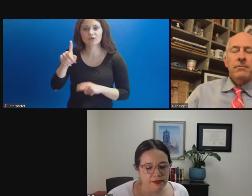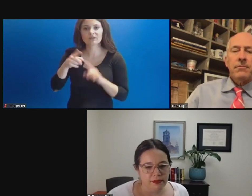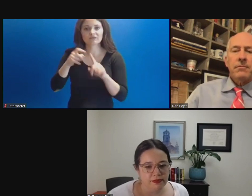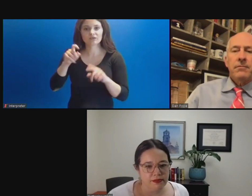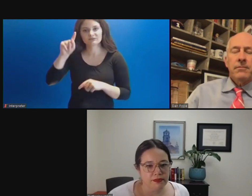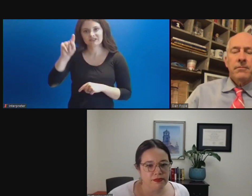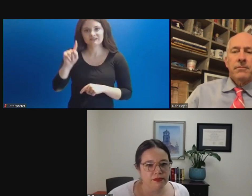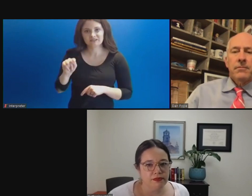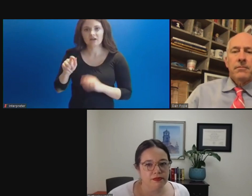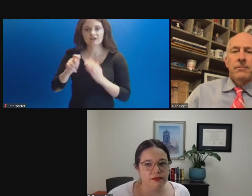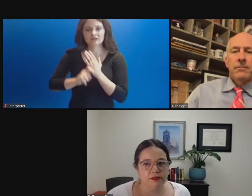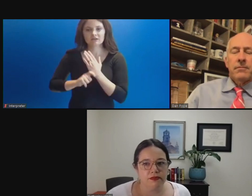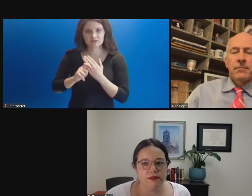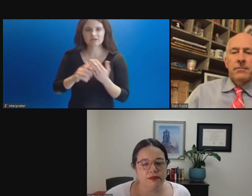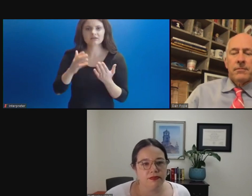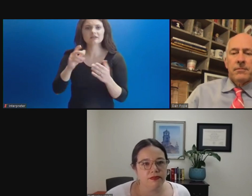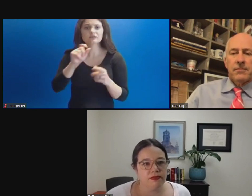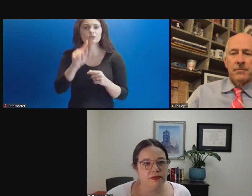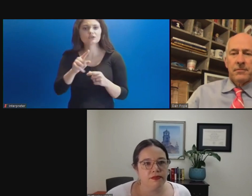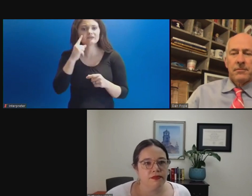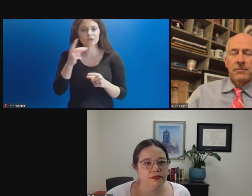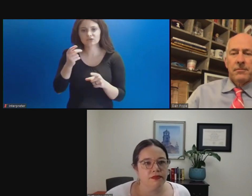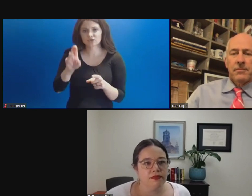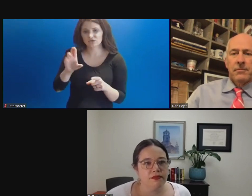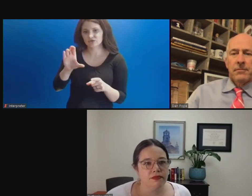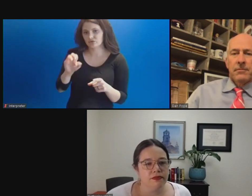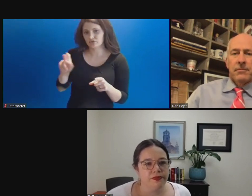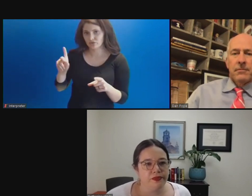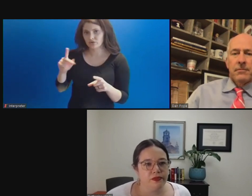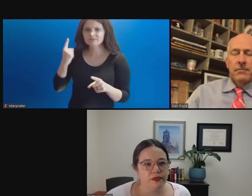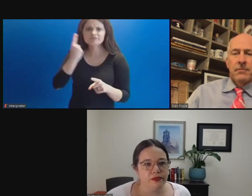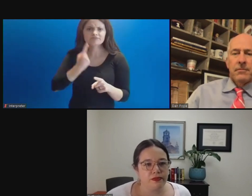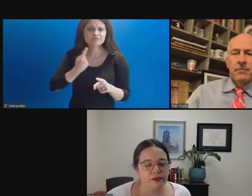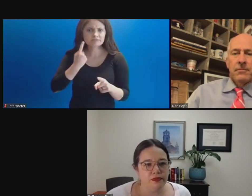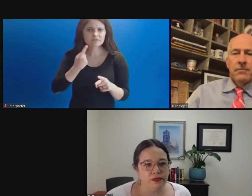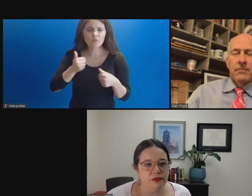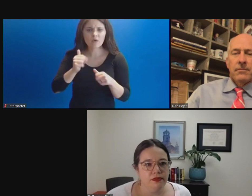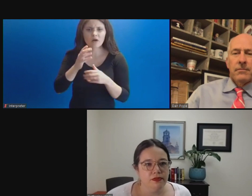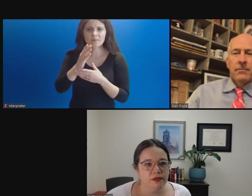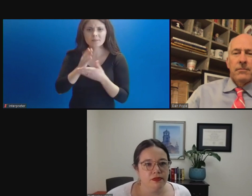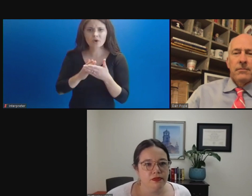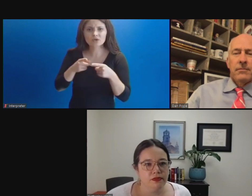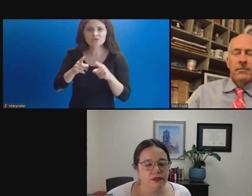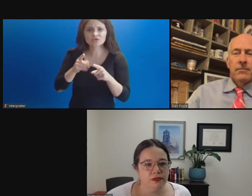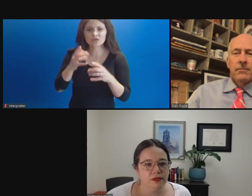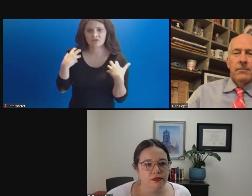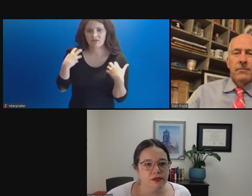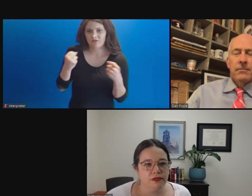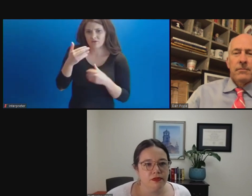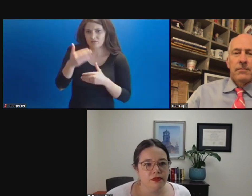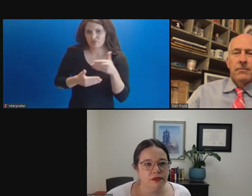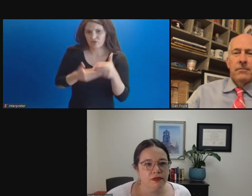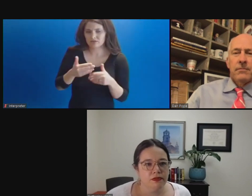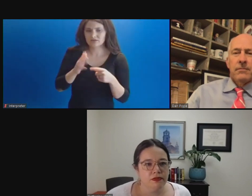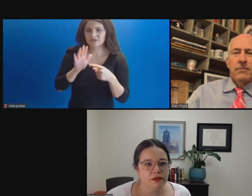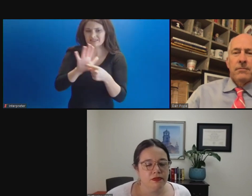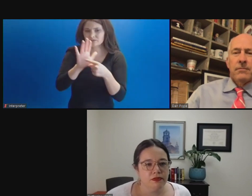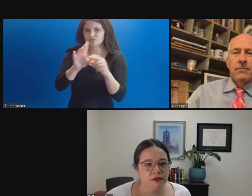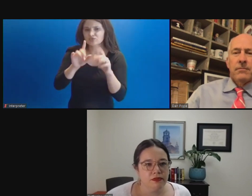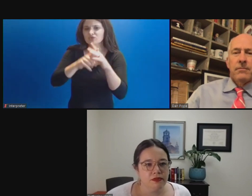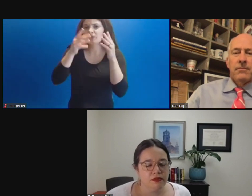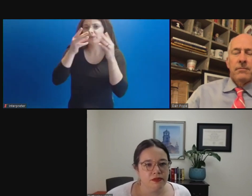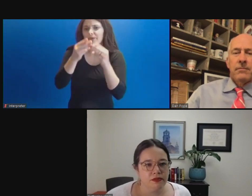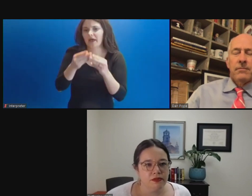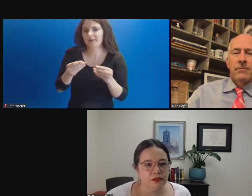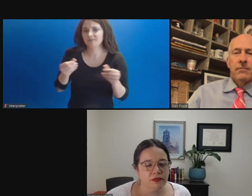this question may be for Dr. Cook. And I was just wondering, at what point during the recovery process do symptoms start subsiding?